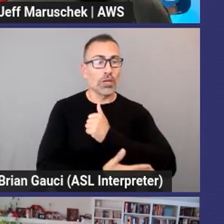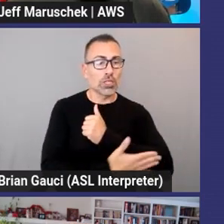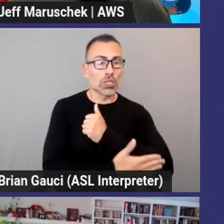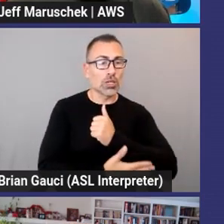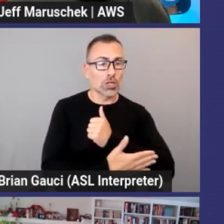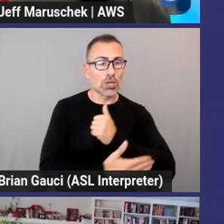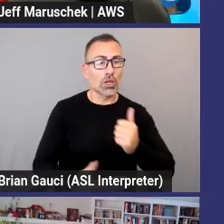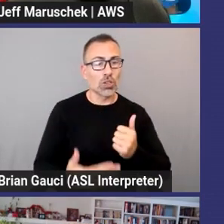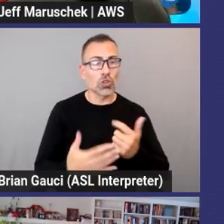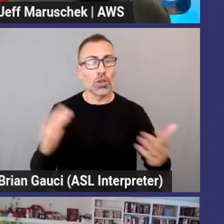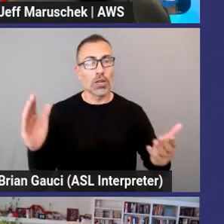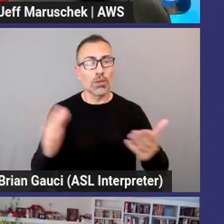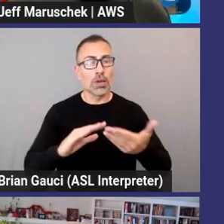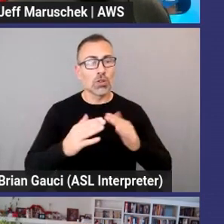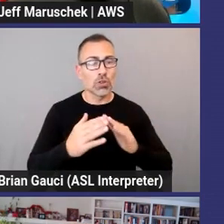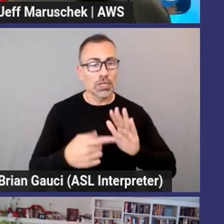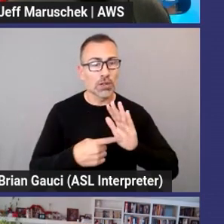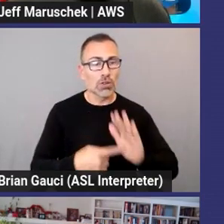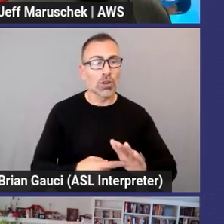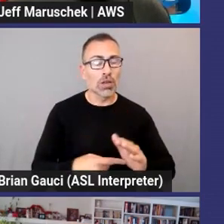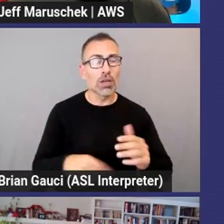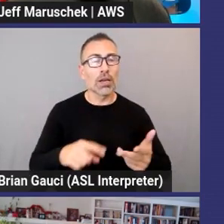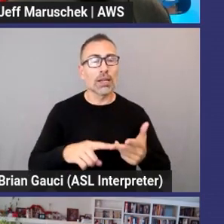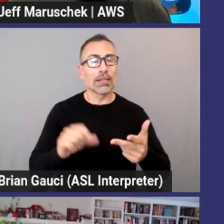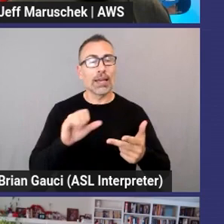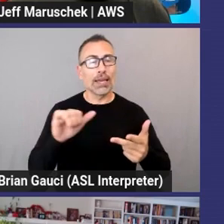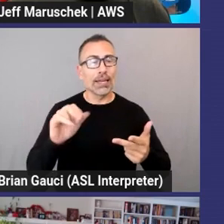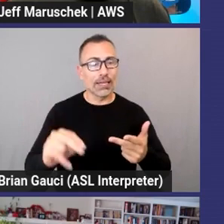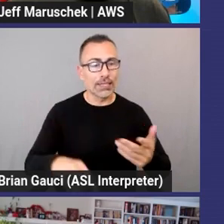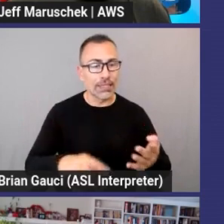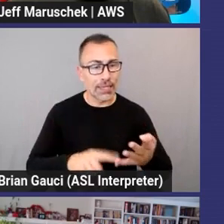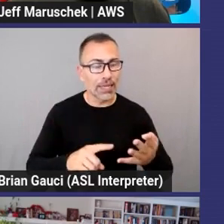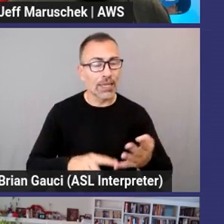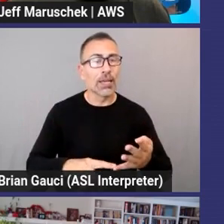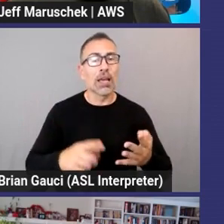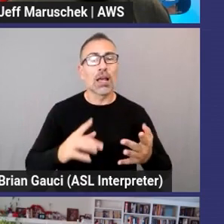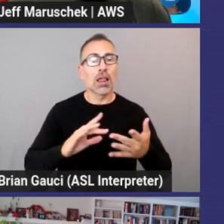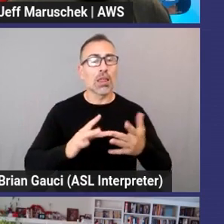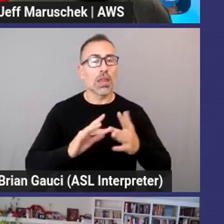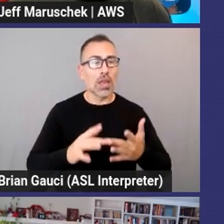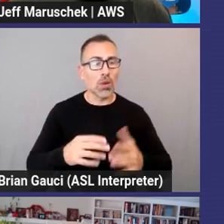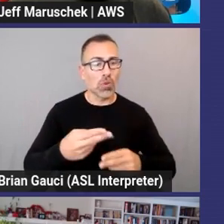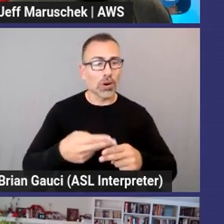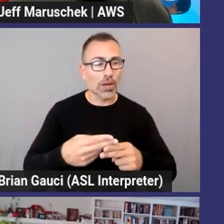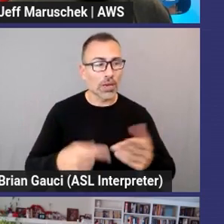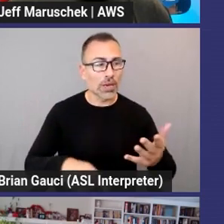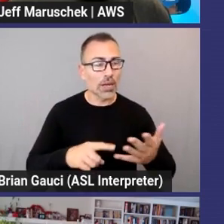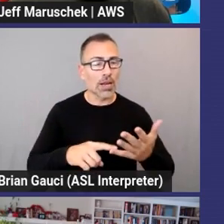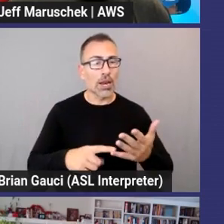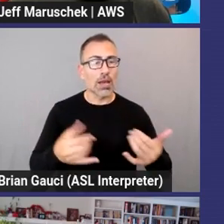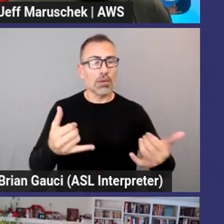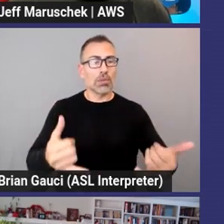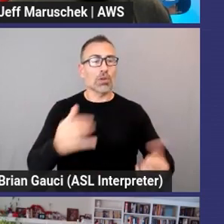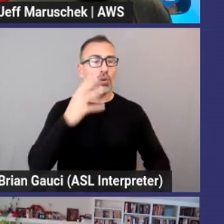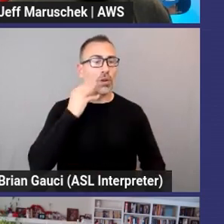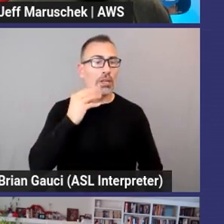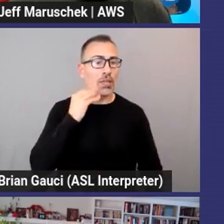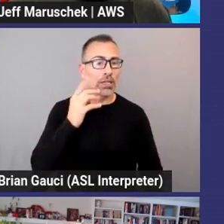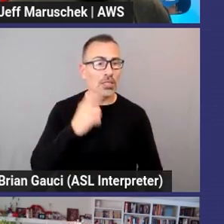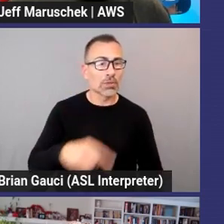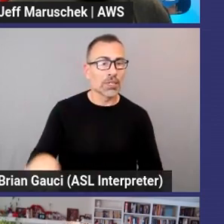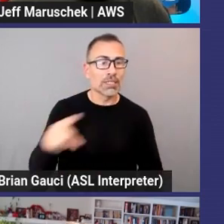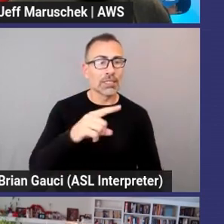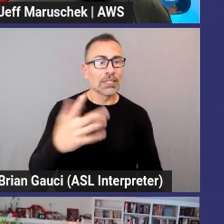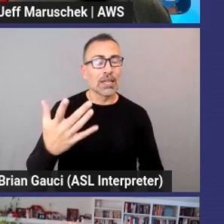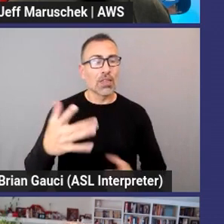what's the associated ASN, the network name. You can understand about the current experience. You can understand the current availability score, current